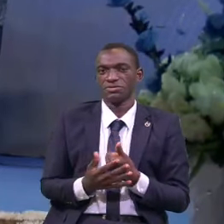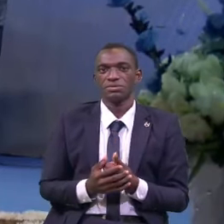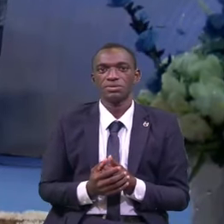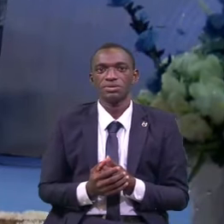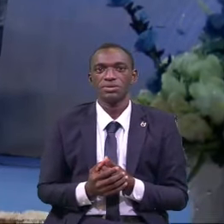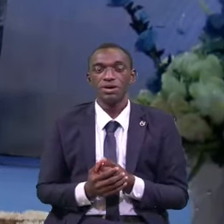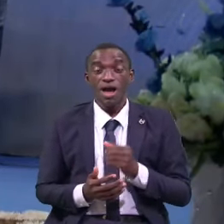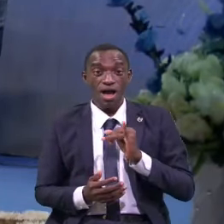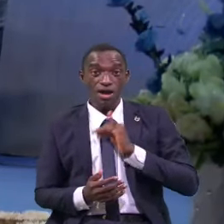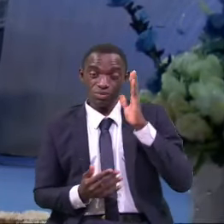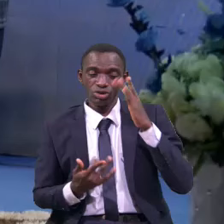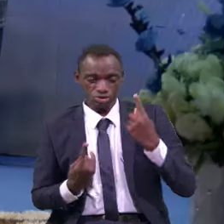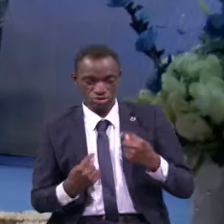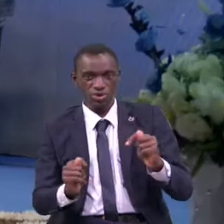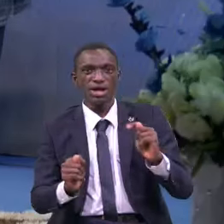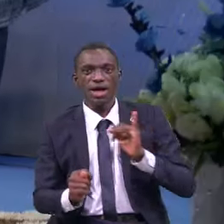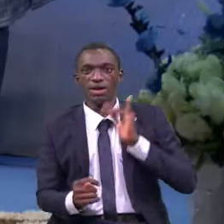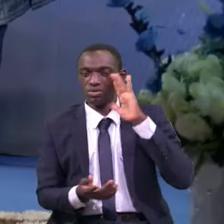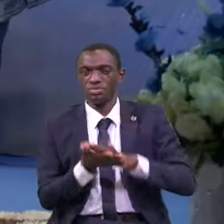I'll try and become better.